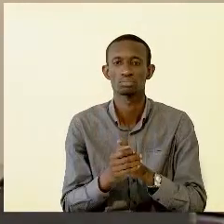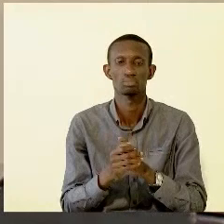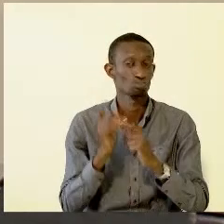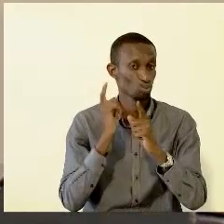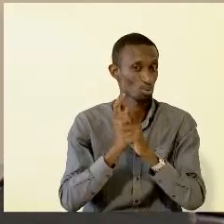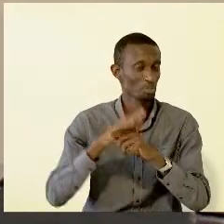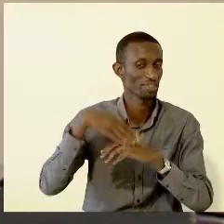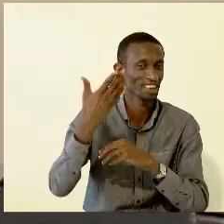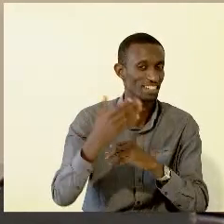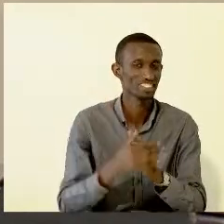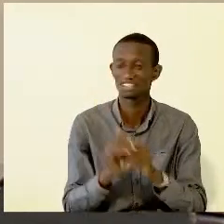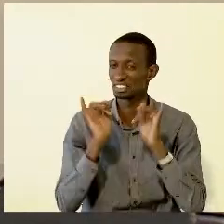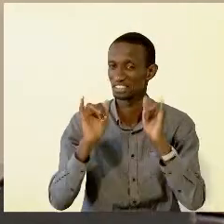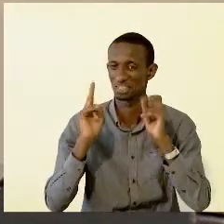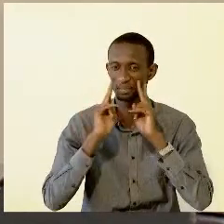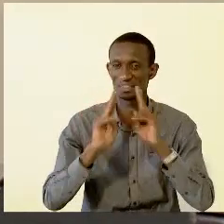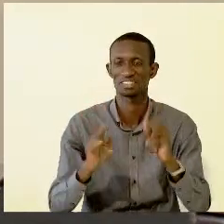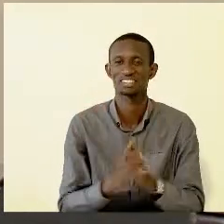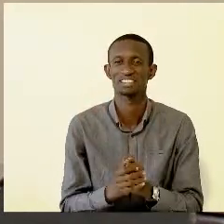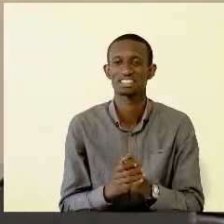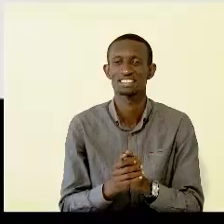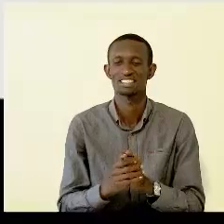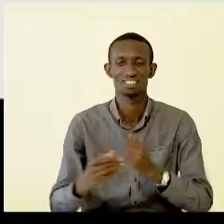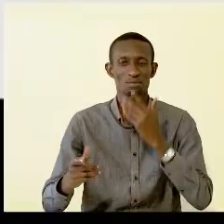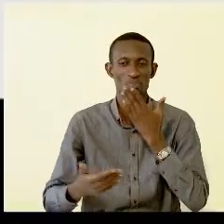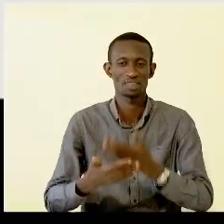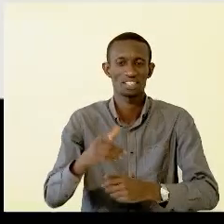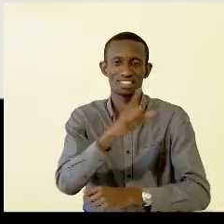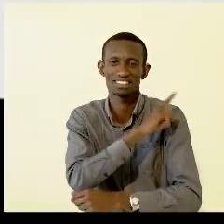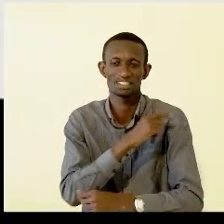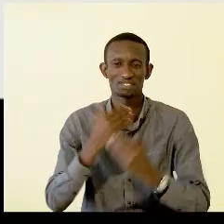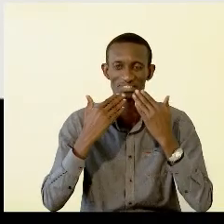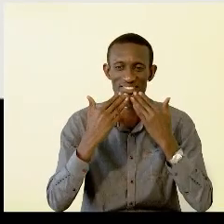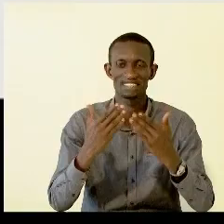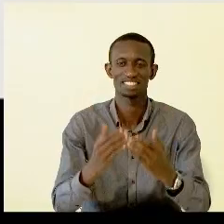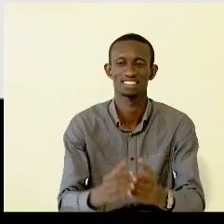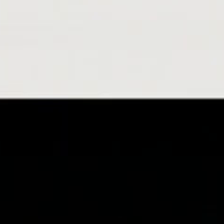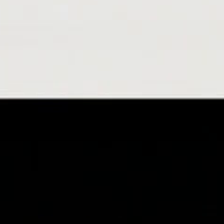next time. Stay safe and all the best. Thank you.